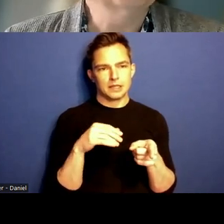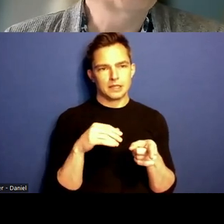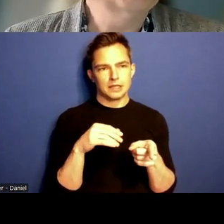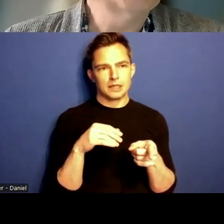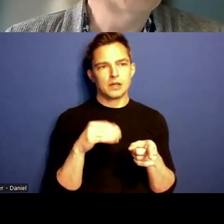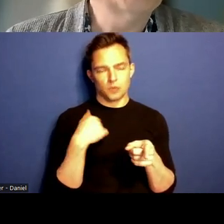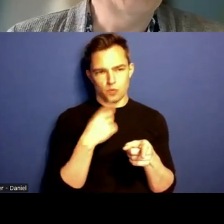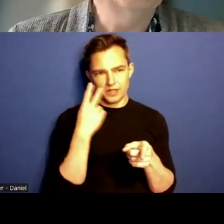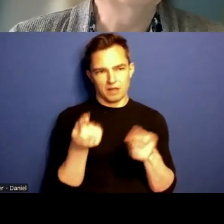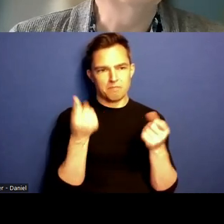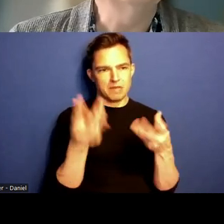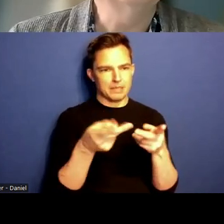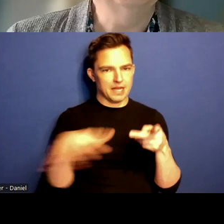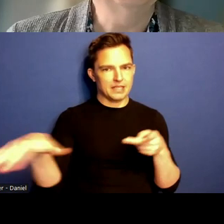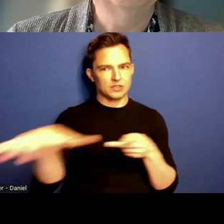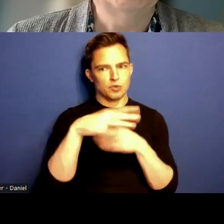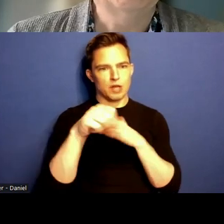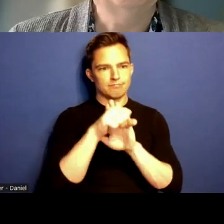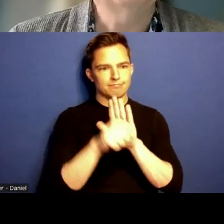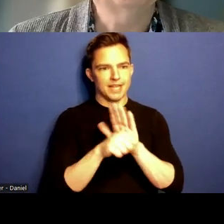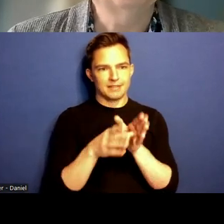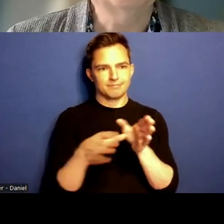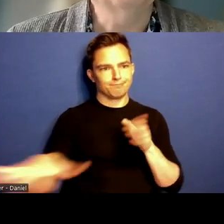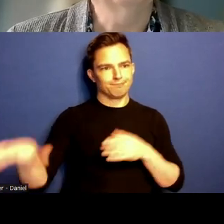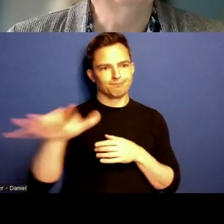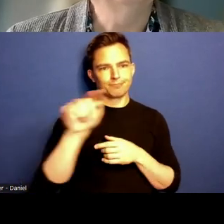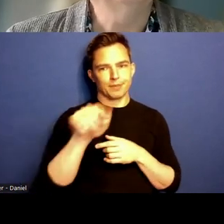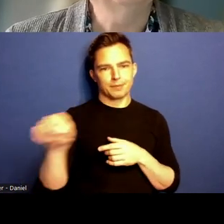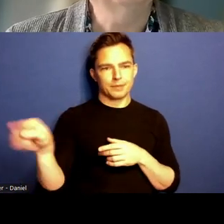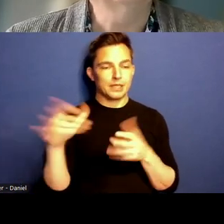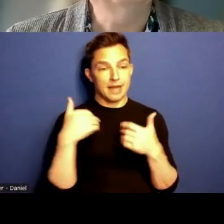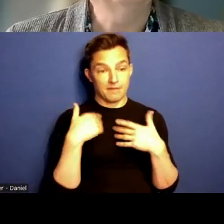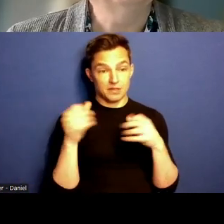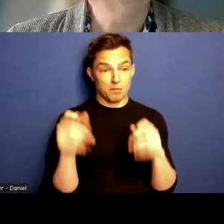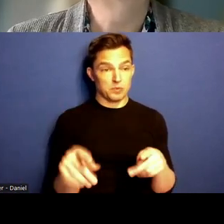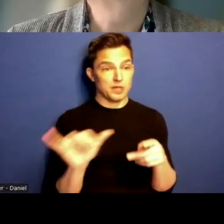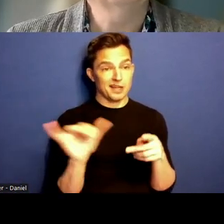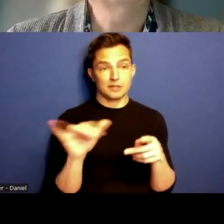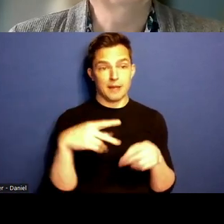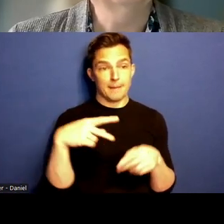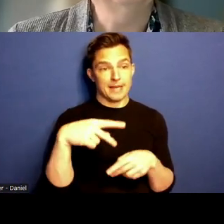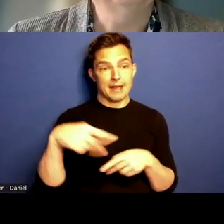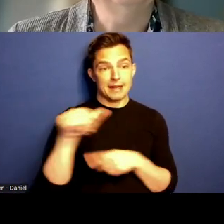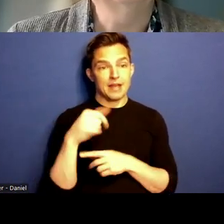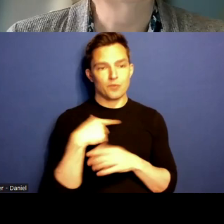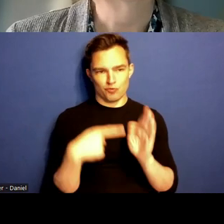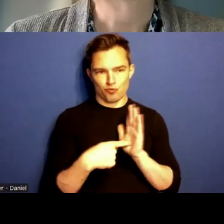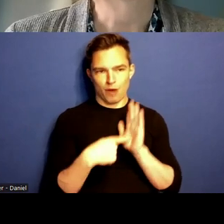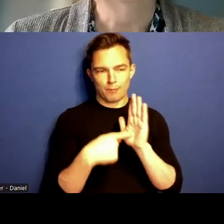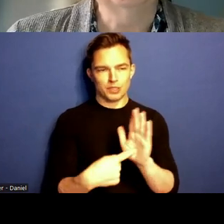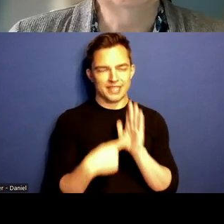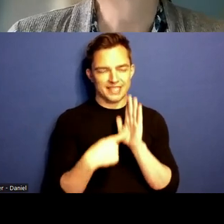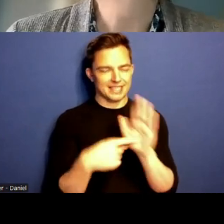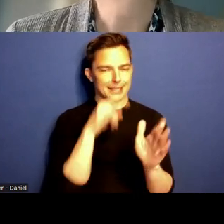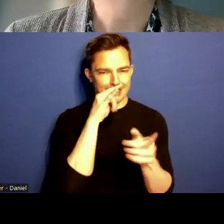different places across the state. And again, having the opportunity as a PNA to represent kids